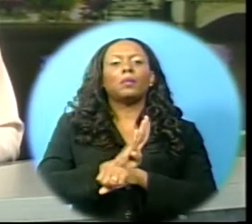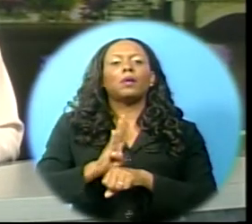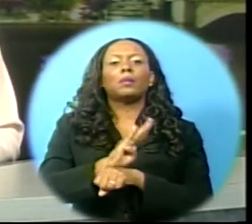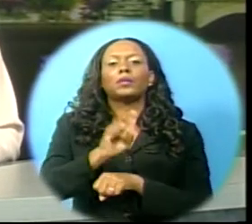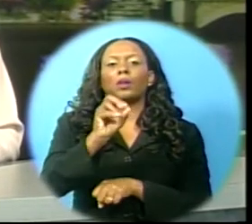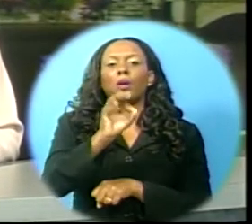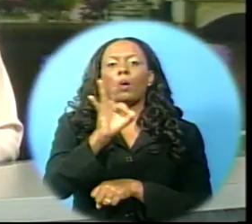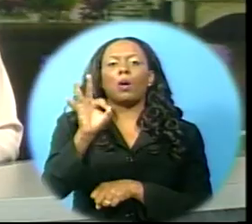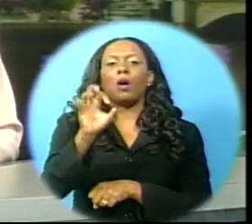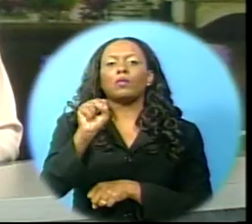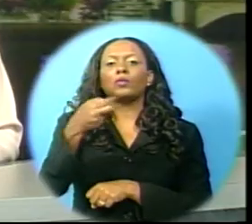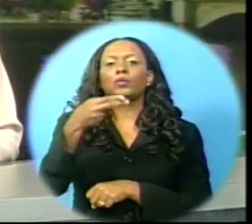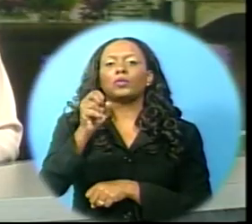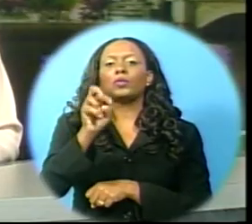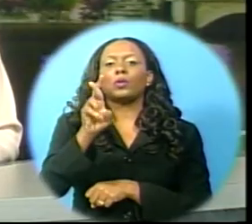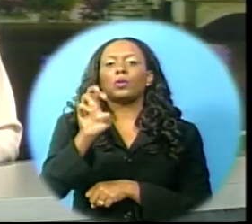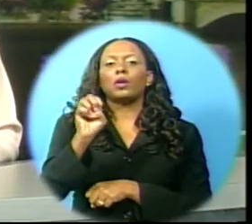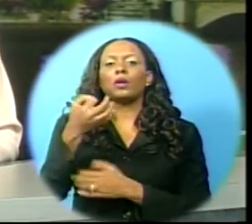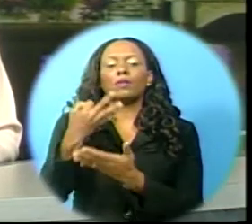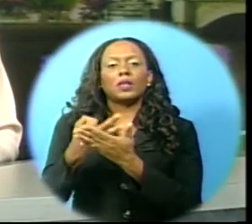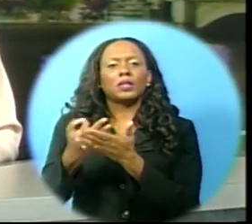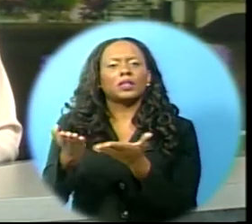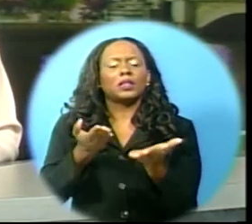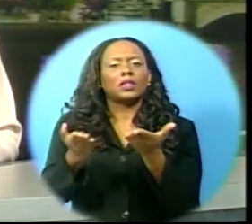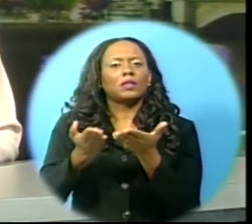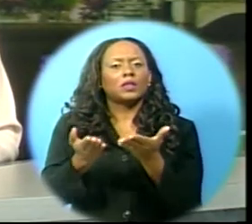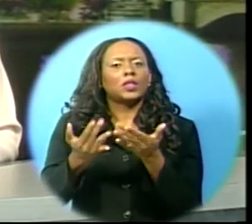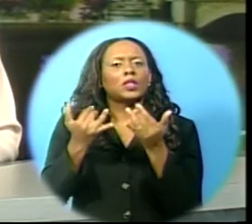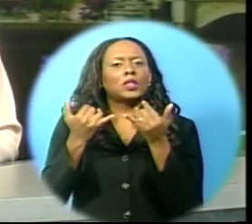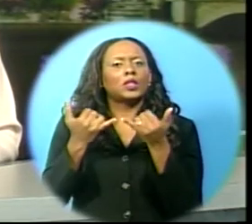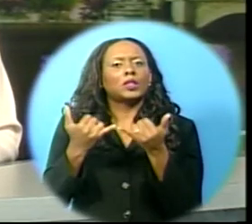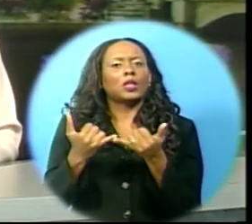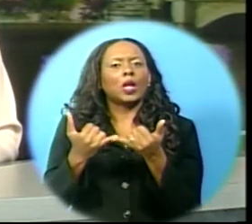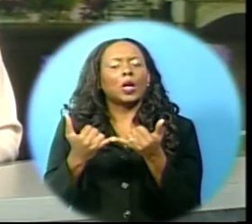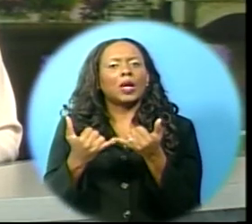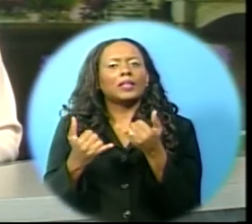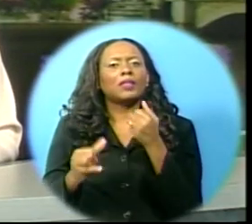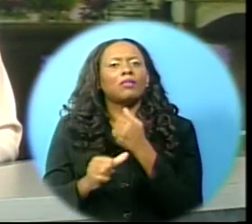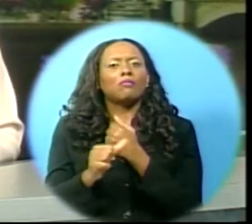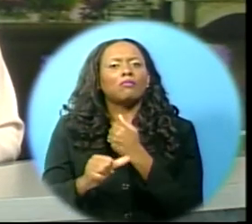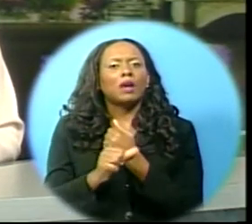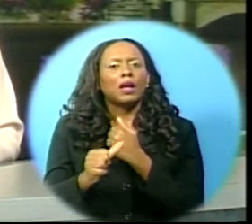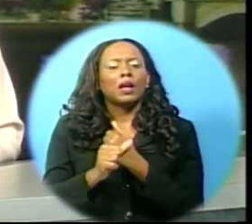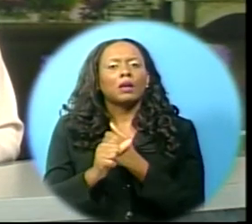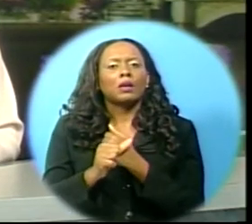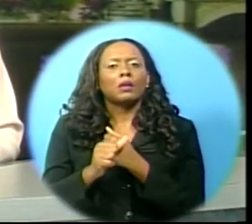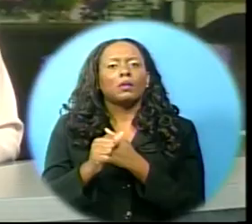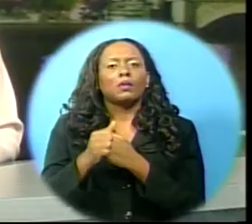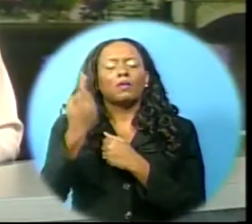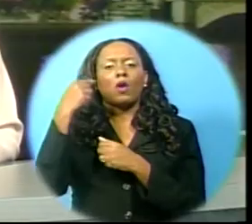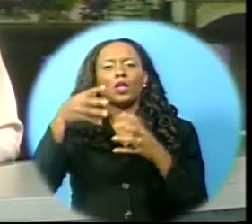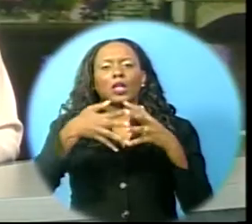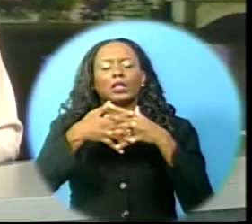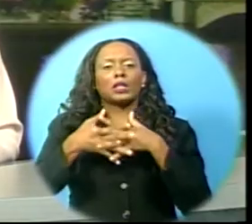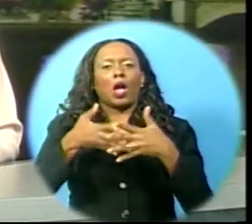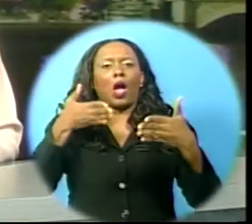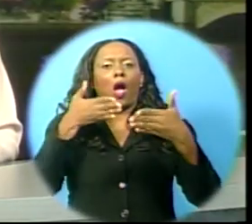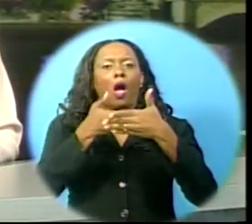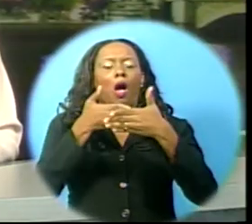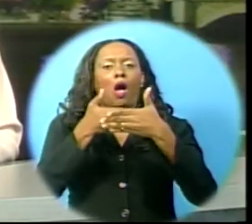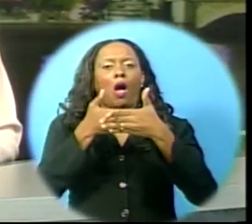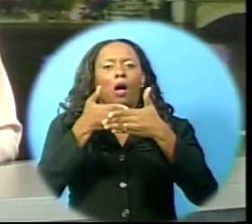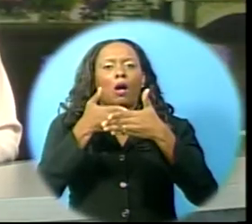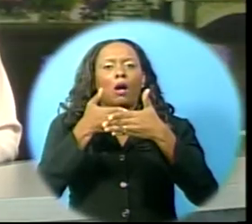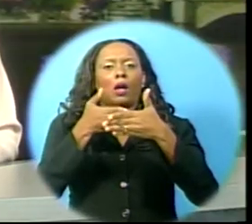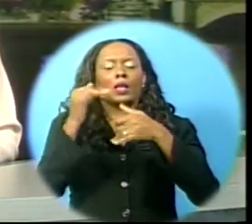Barbados's offshore financial service is now under threat of being blacklisted by the United States. This disclosure from International Business